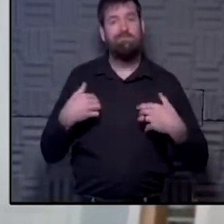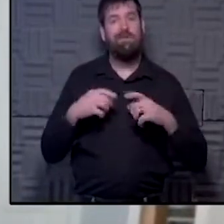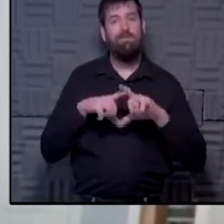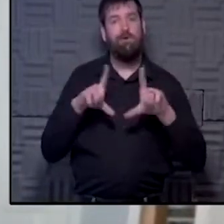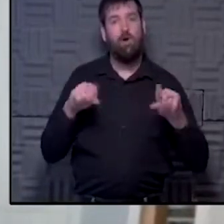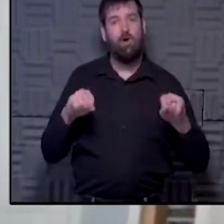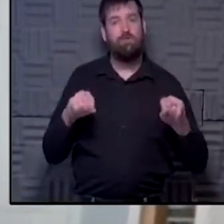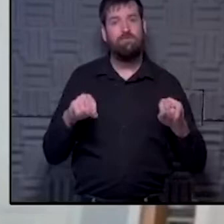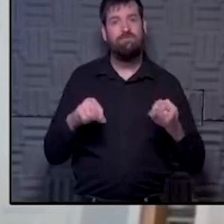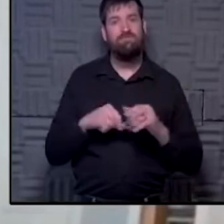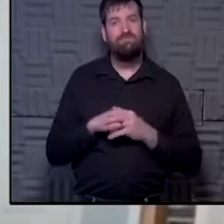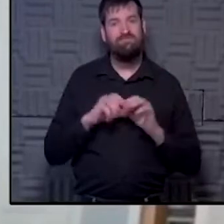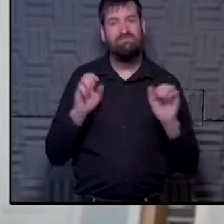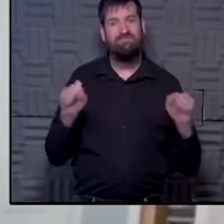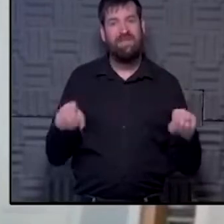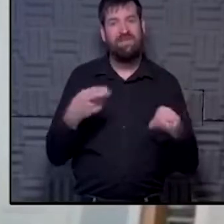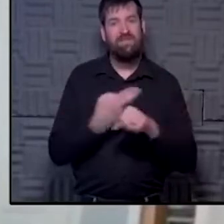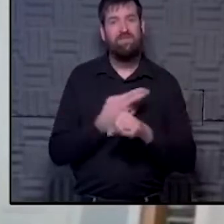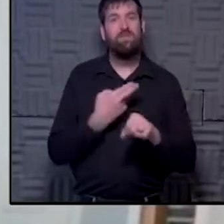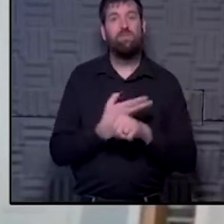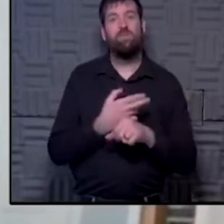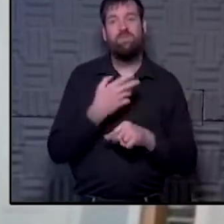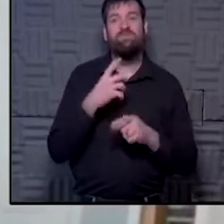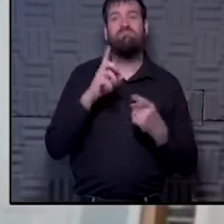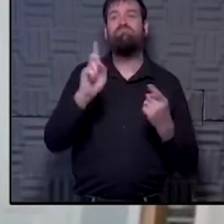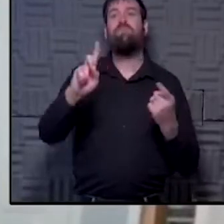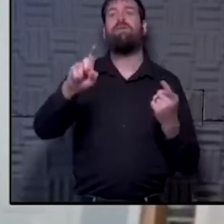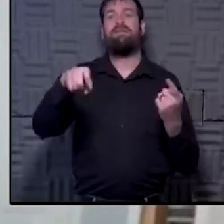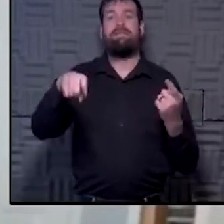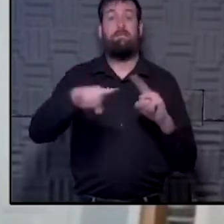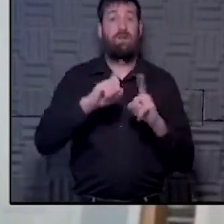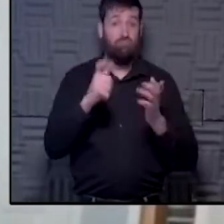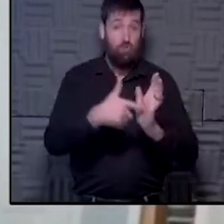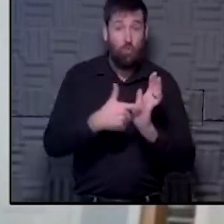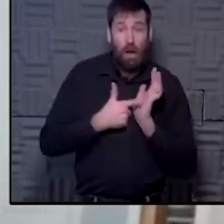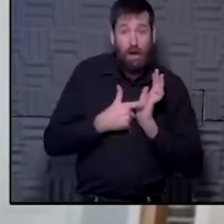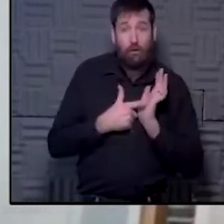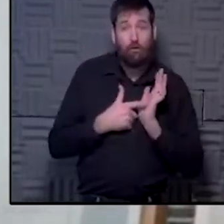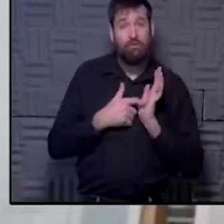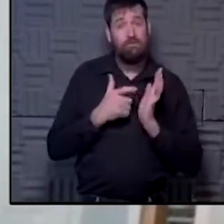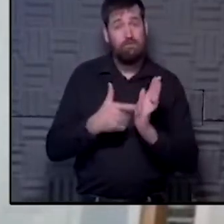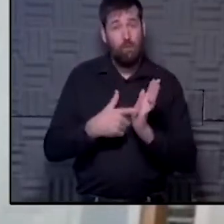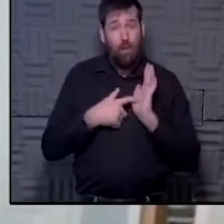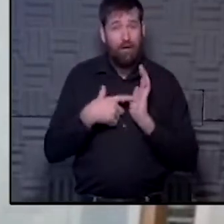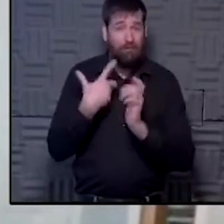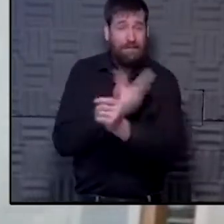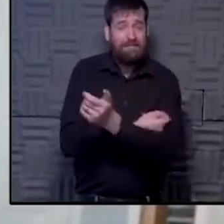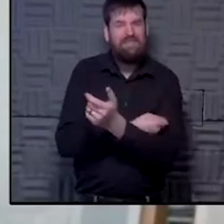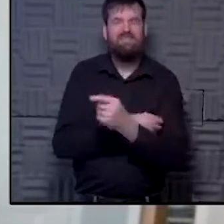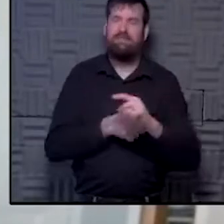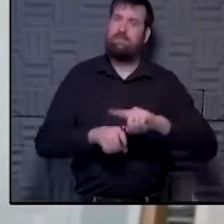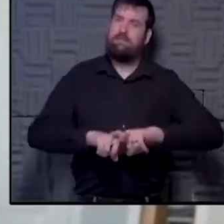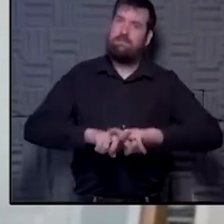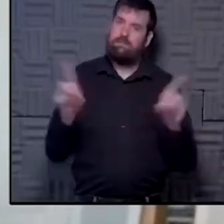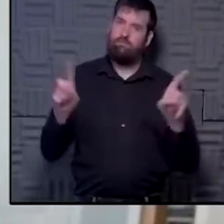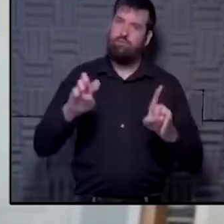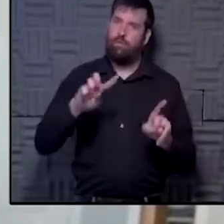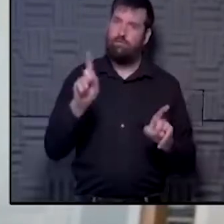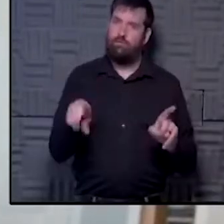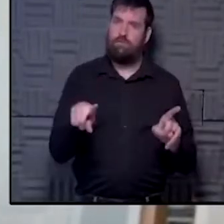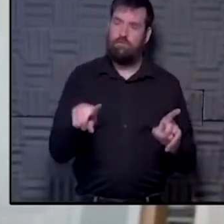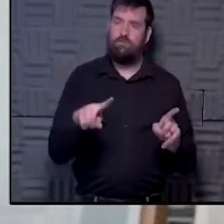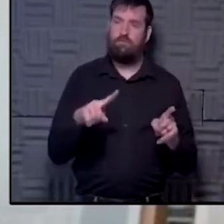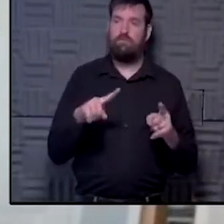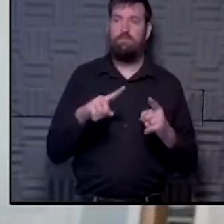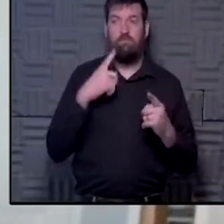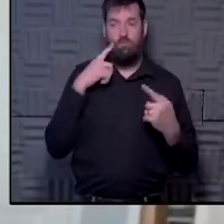I can use it where it needs to be used. But requiring it and requiring a vaccine is a very different question, especially when you're in the